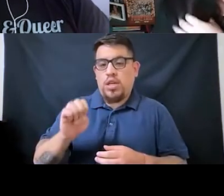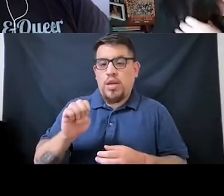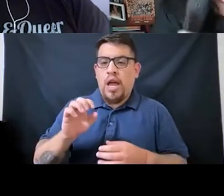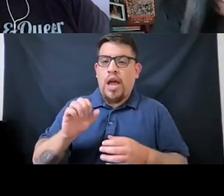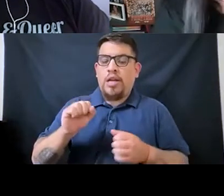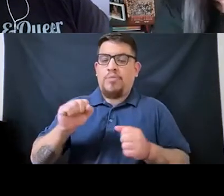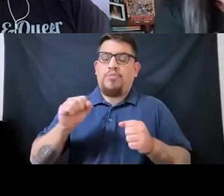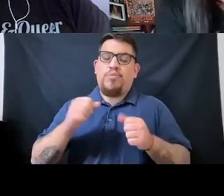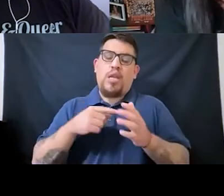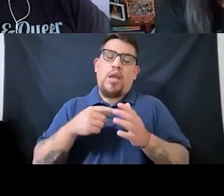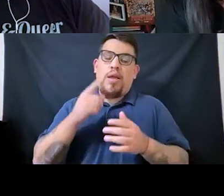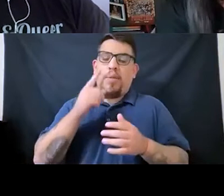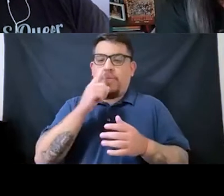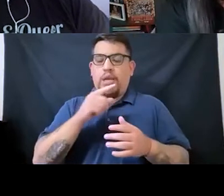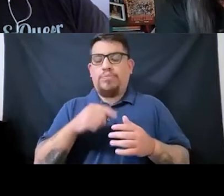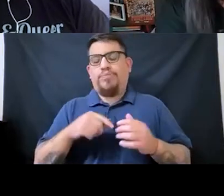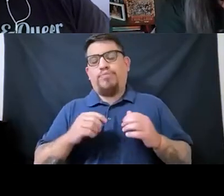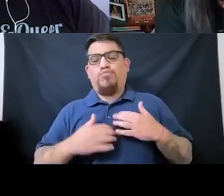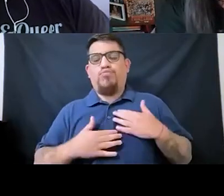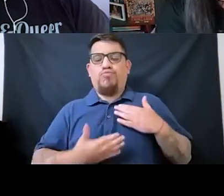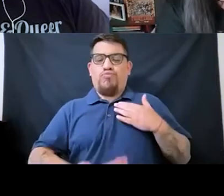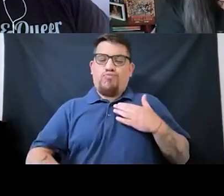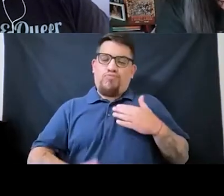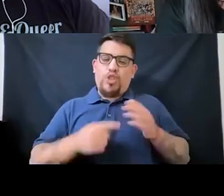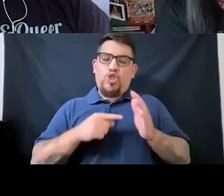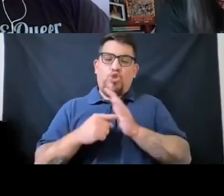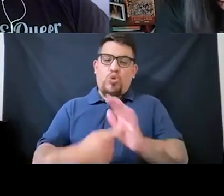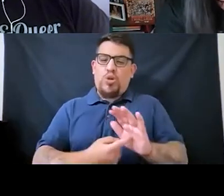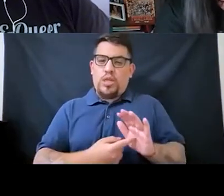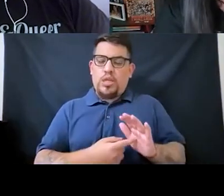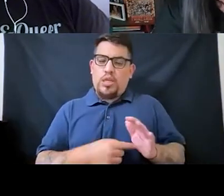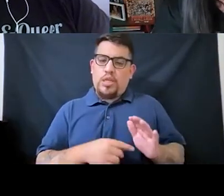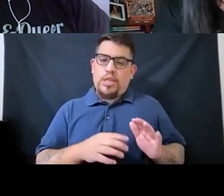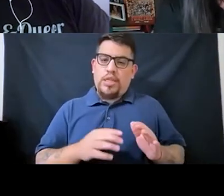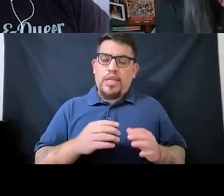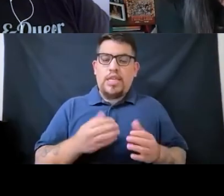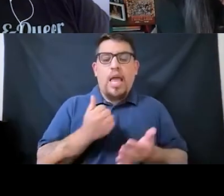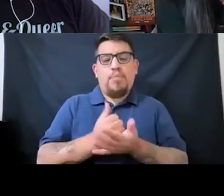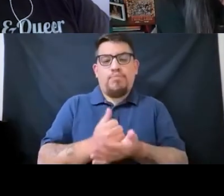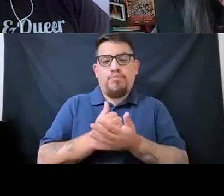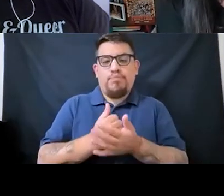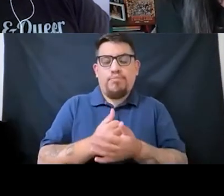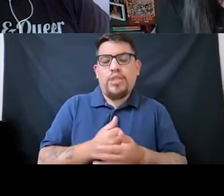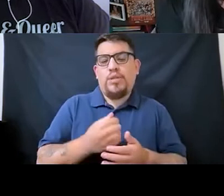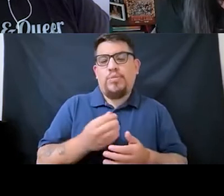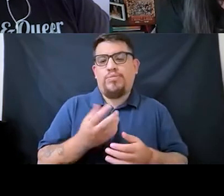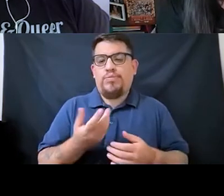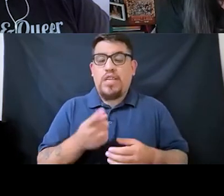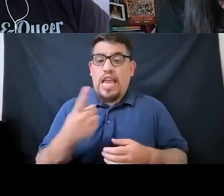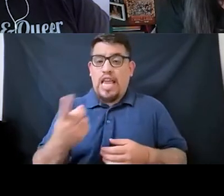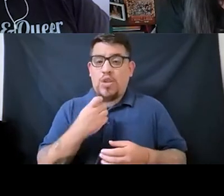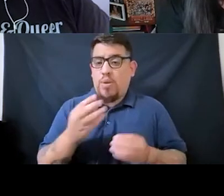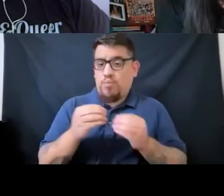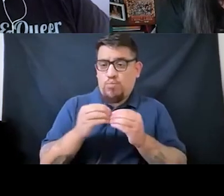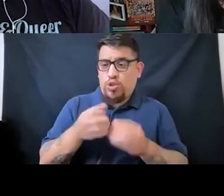when really I am showing off my belly for him, displaying the growth he is helping me achieve. He asks me if I want more to drink